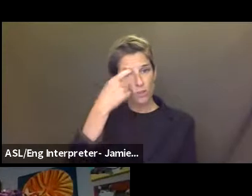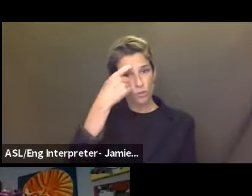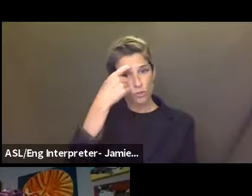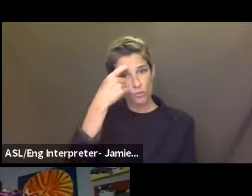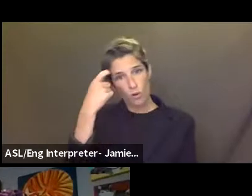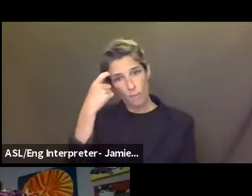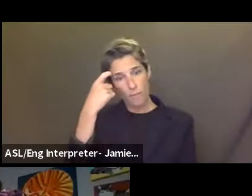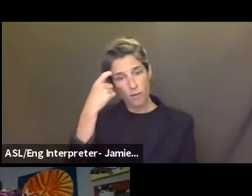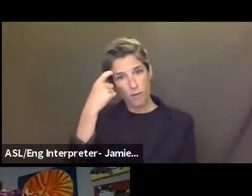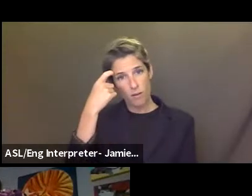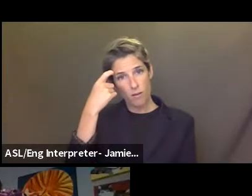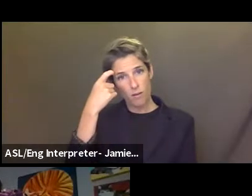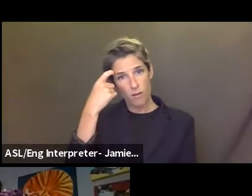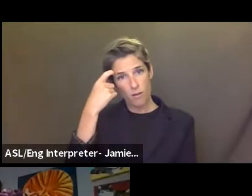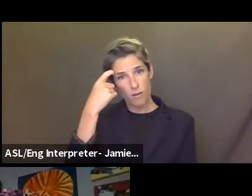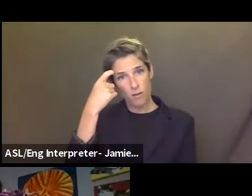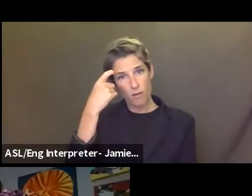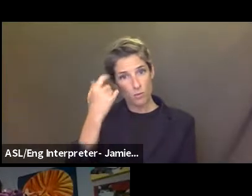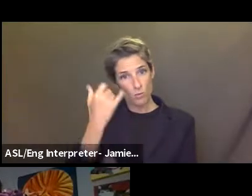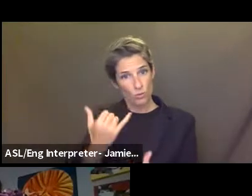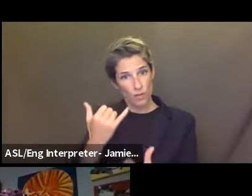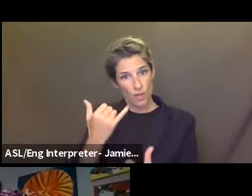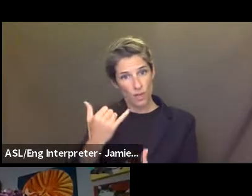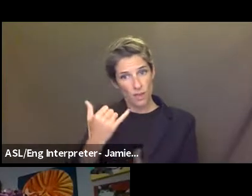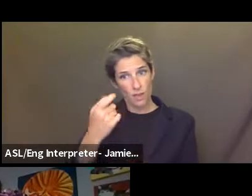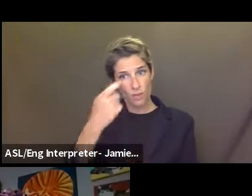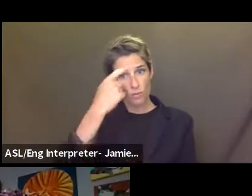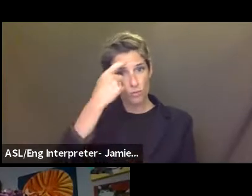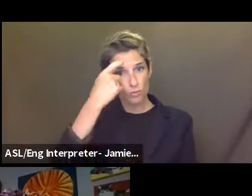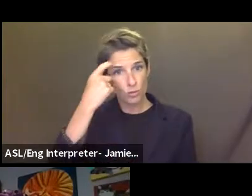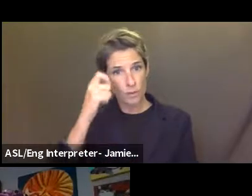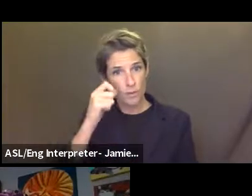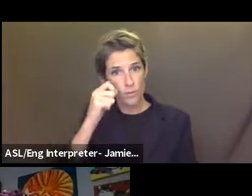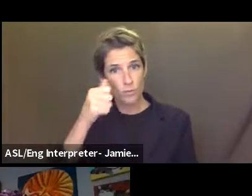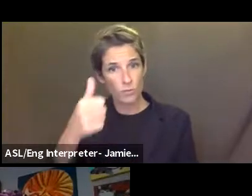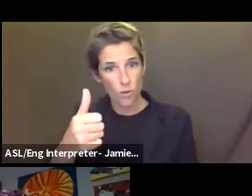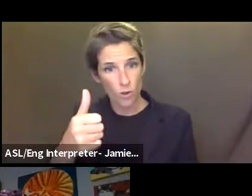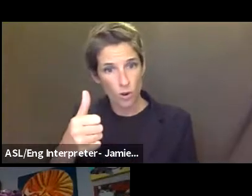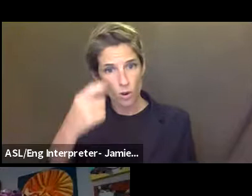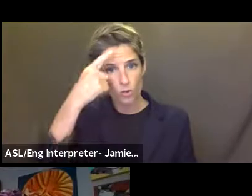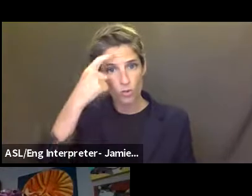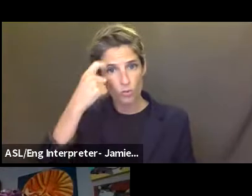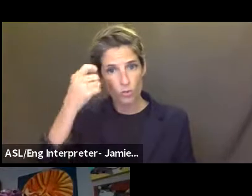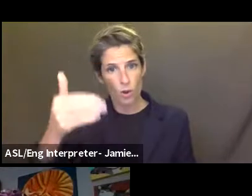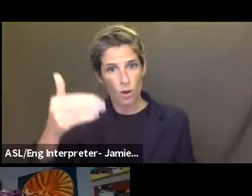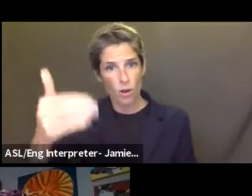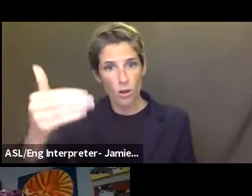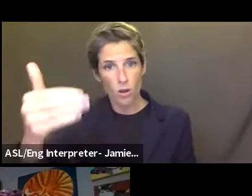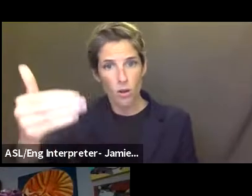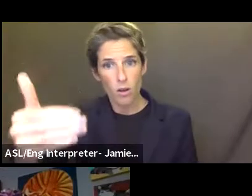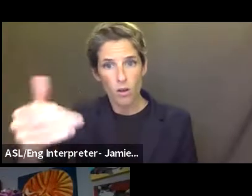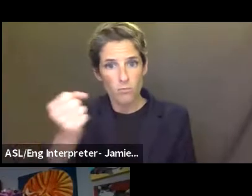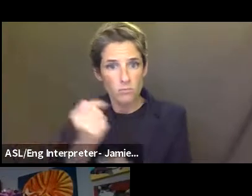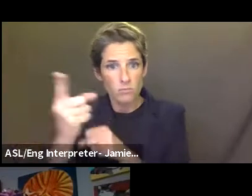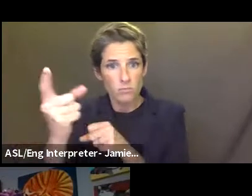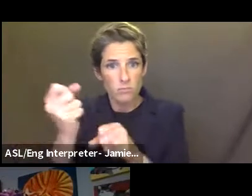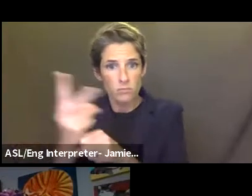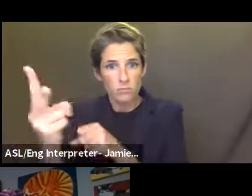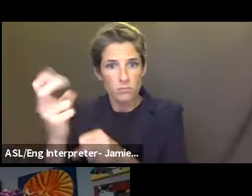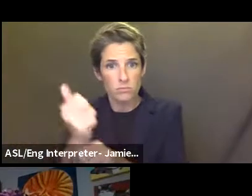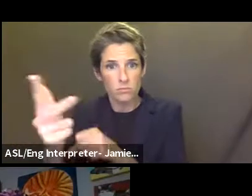then you have trauma tomorrow, and then you have trauma the next day, and that's your